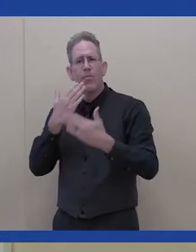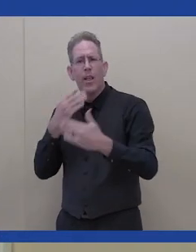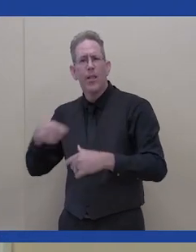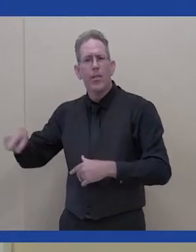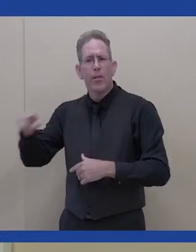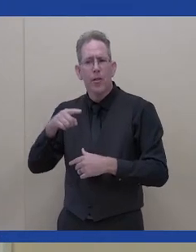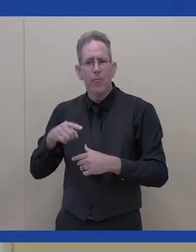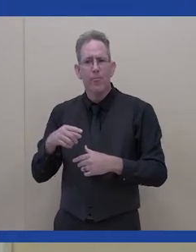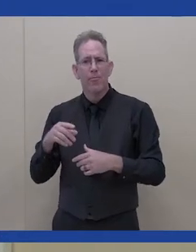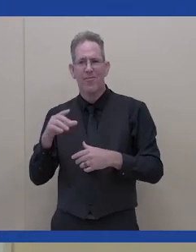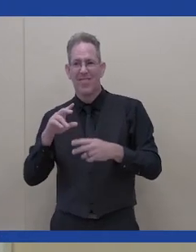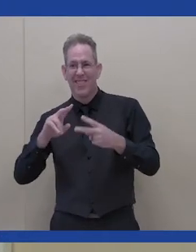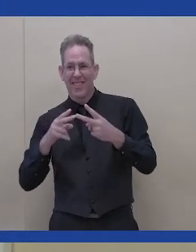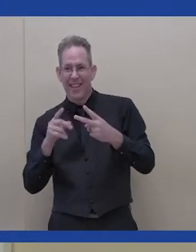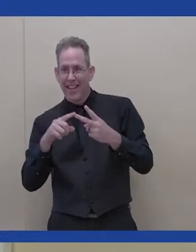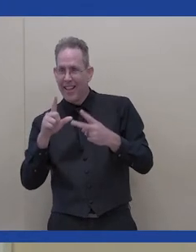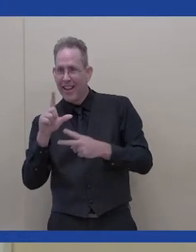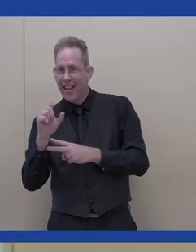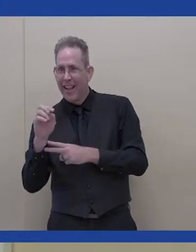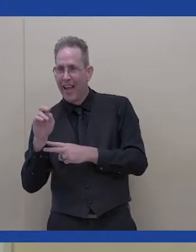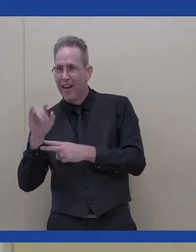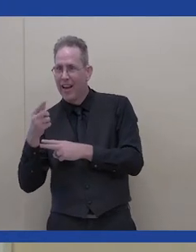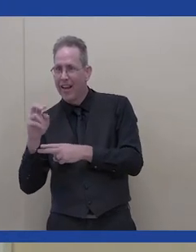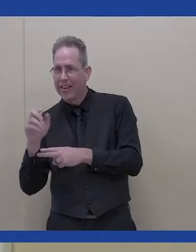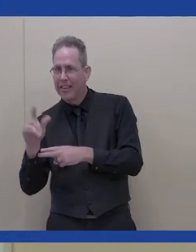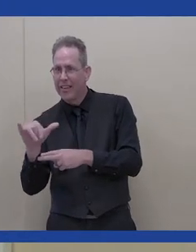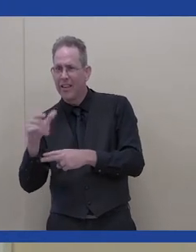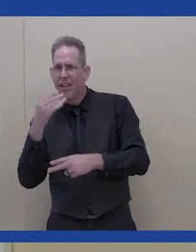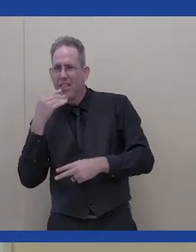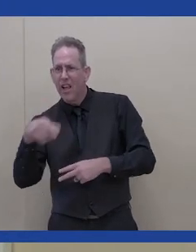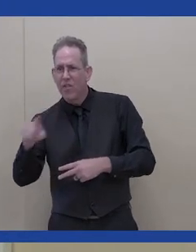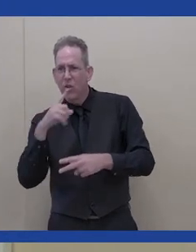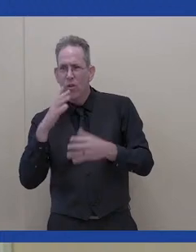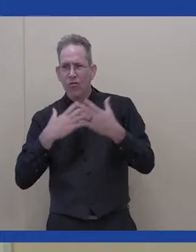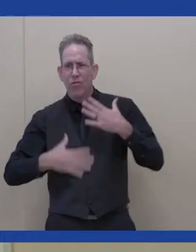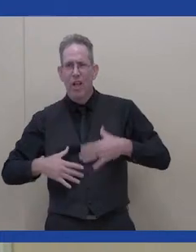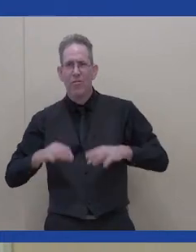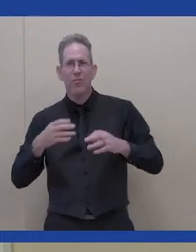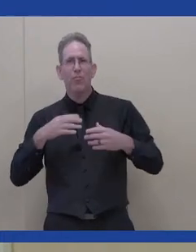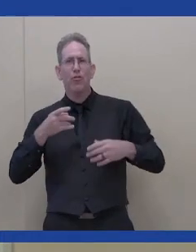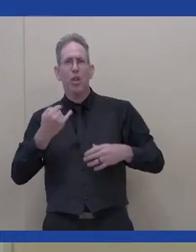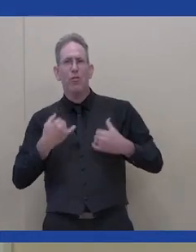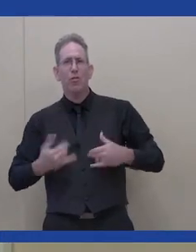hi. Thank you so much for not wearing pajamas tonight. Your mommy really appreciates it.